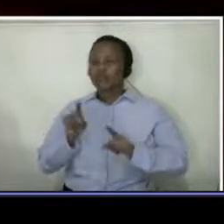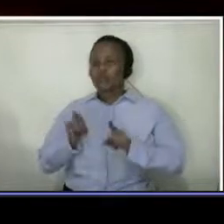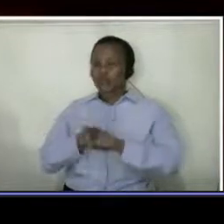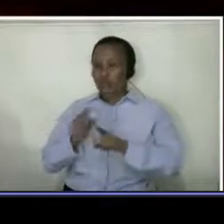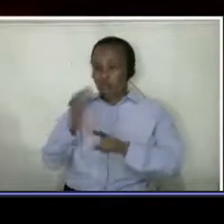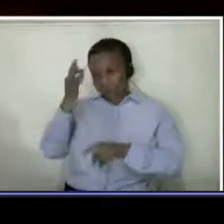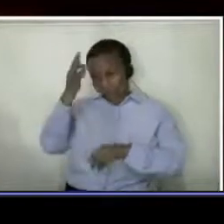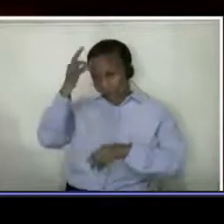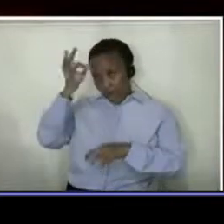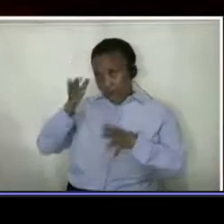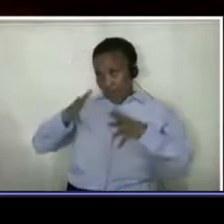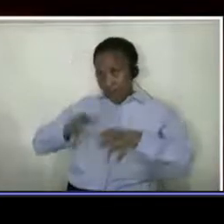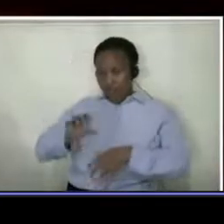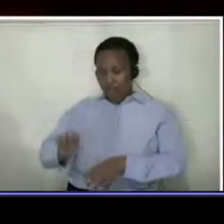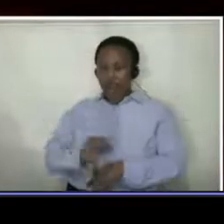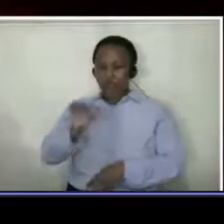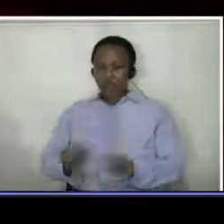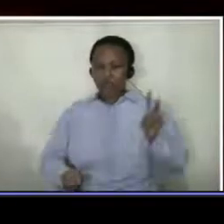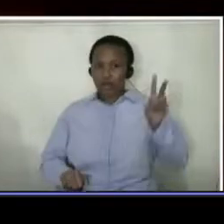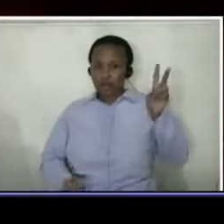quote,